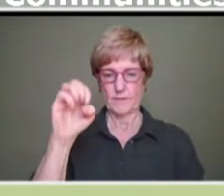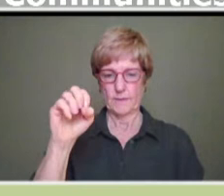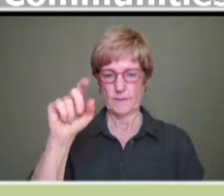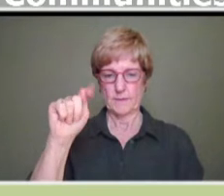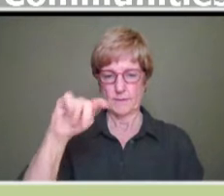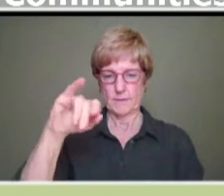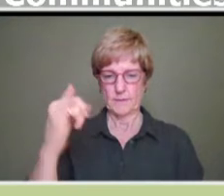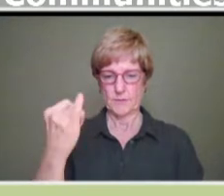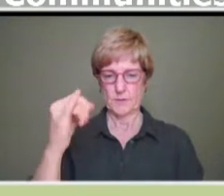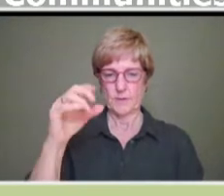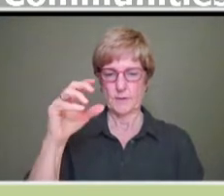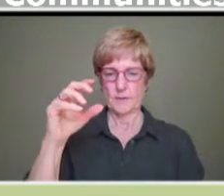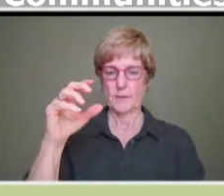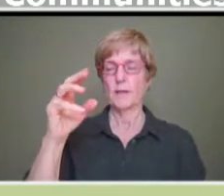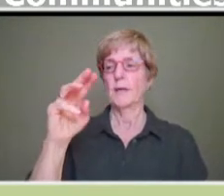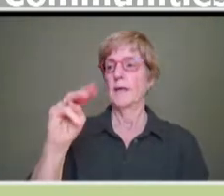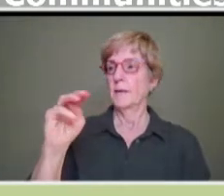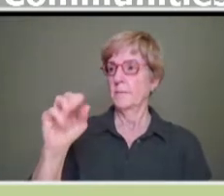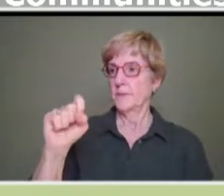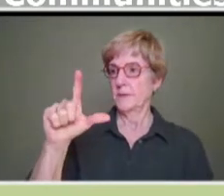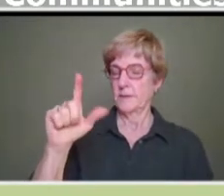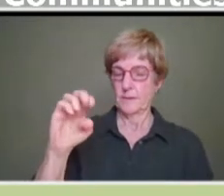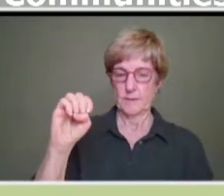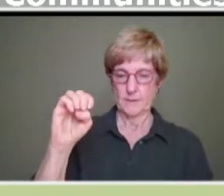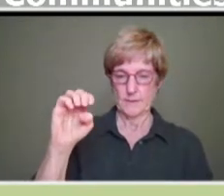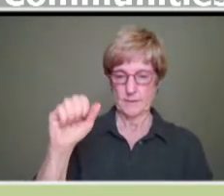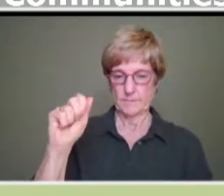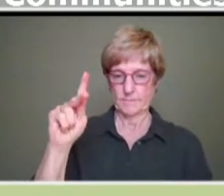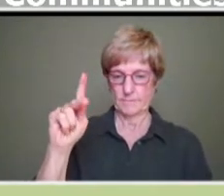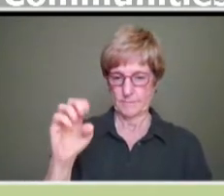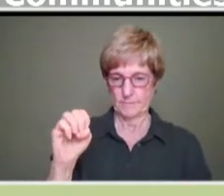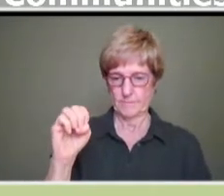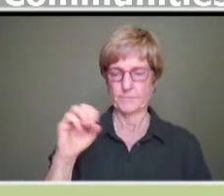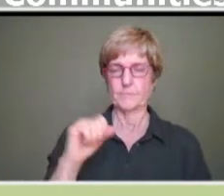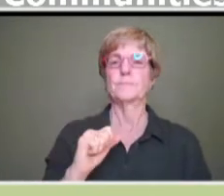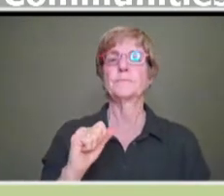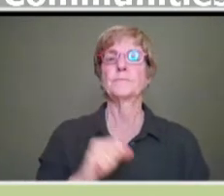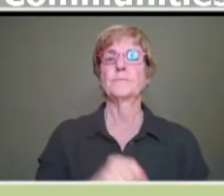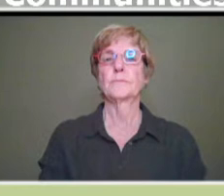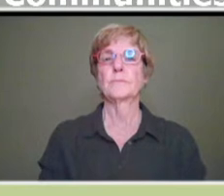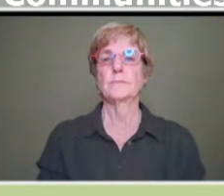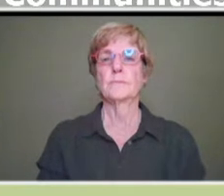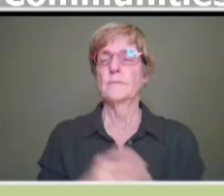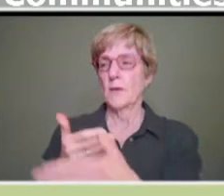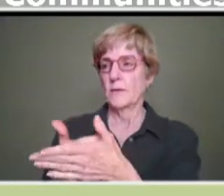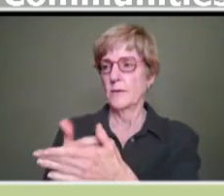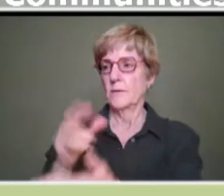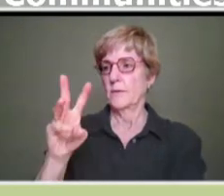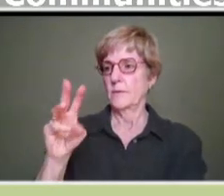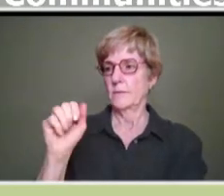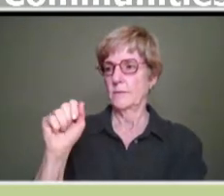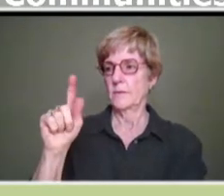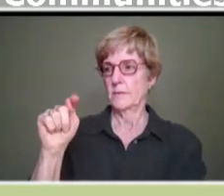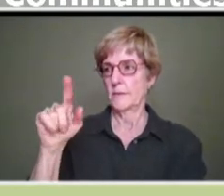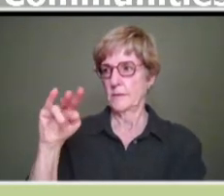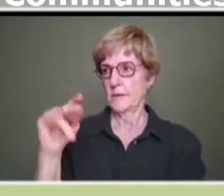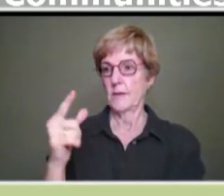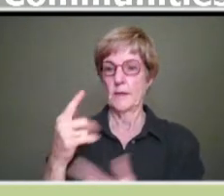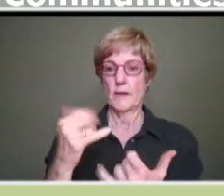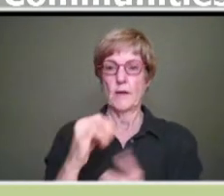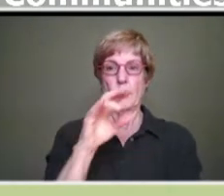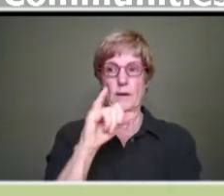2 Miss leaks district and closest to city council District three Miss watlington's District current zoning is i1